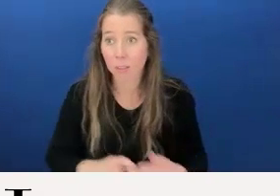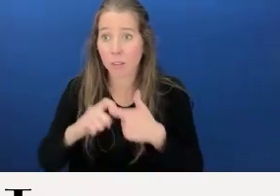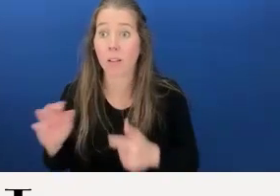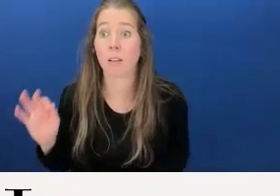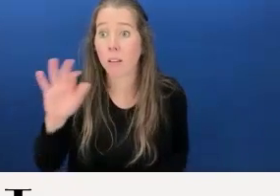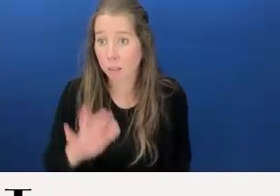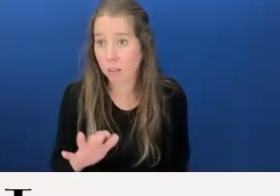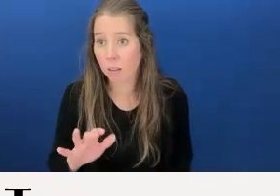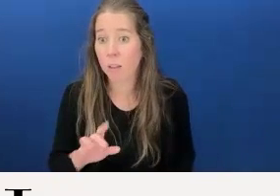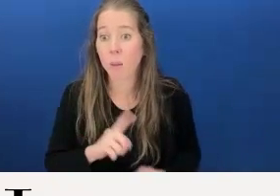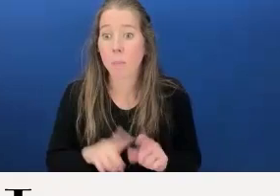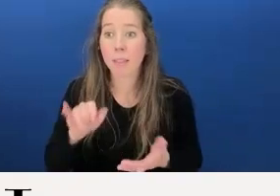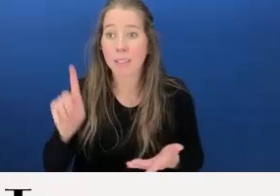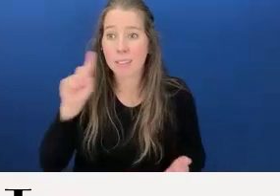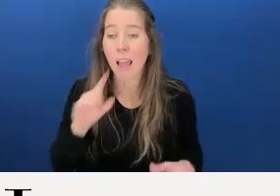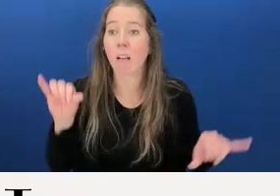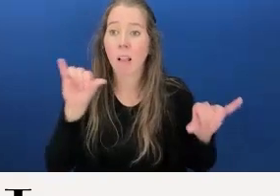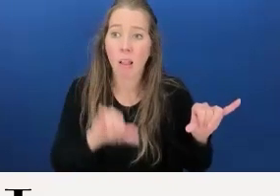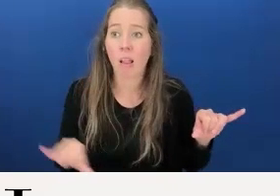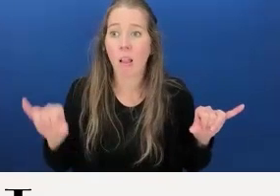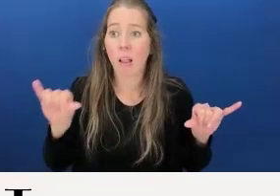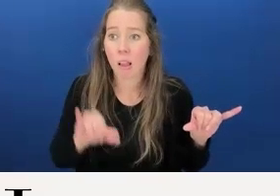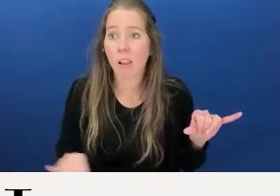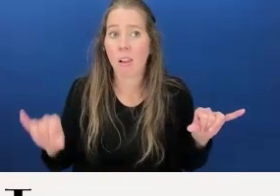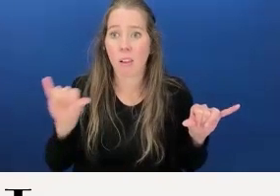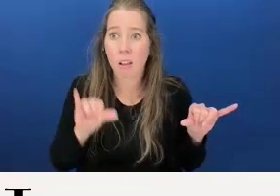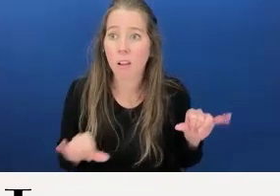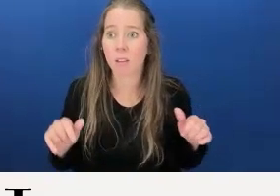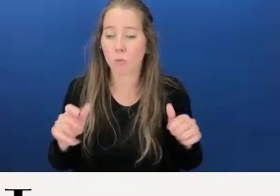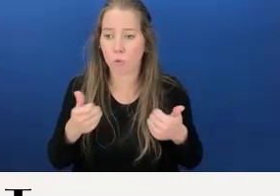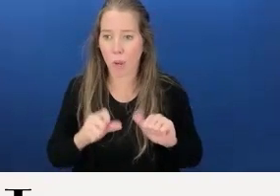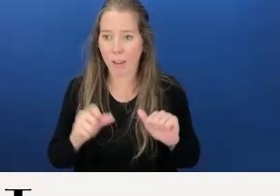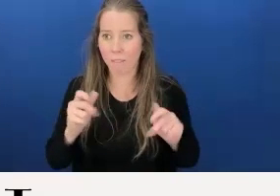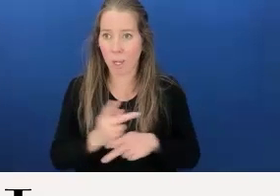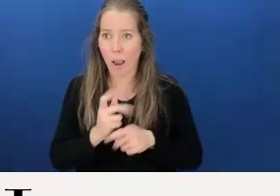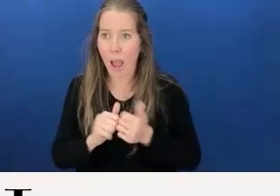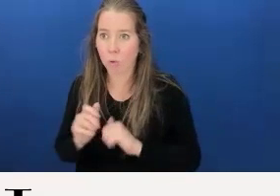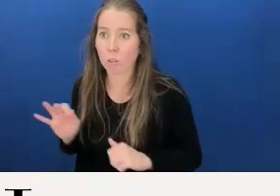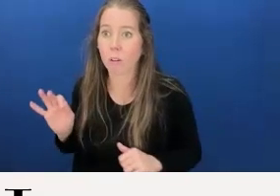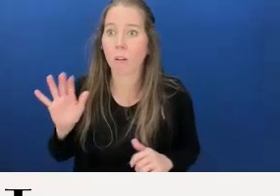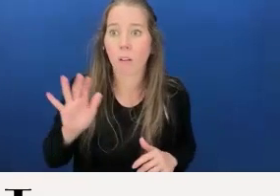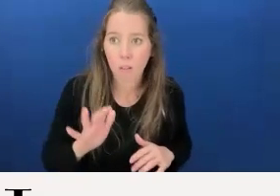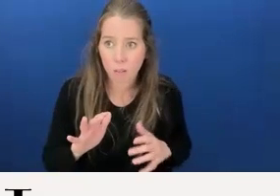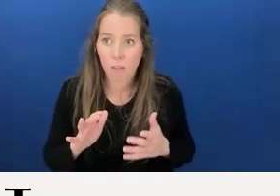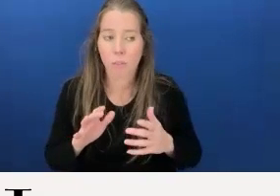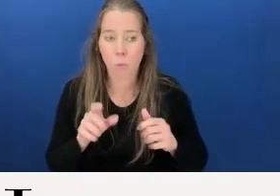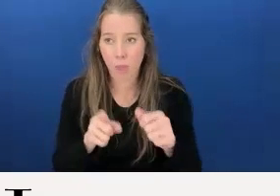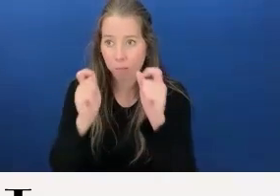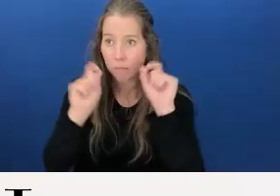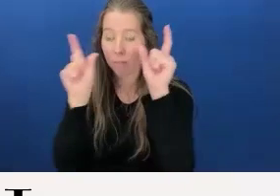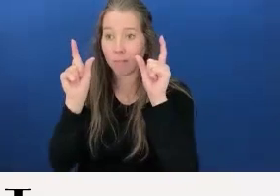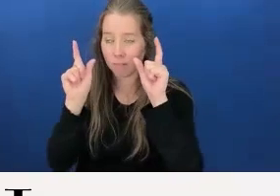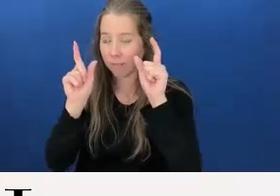the time, or the content sounds the same all the time, I was trying to pick up ways to interject in a way that would shock them out of that.